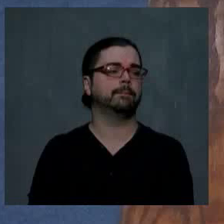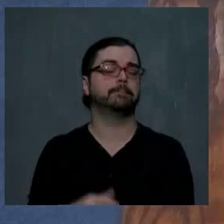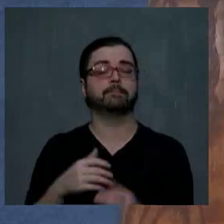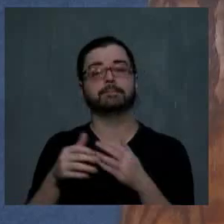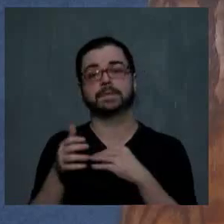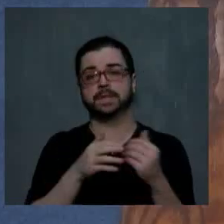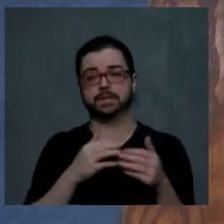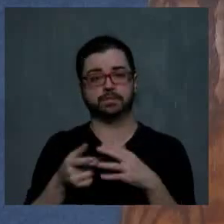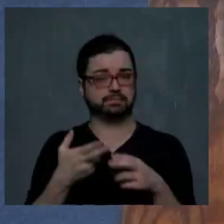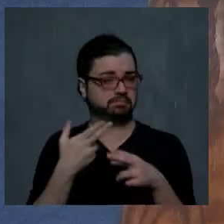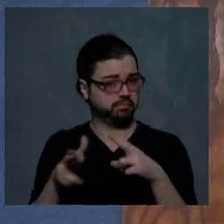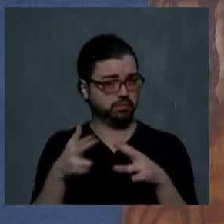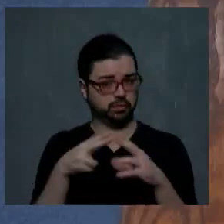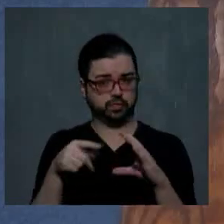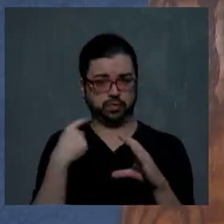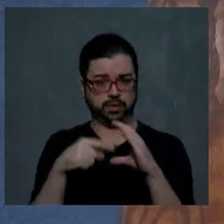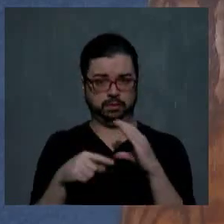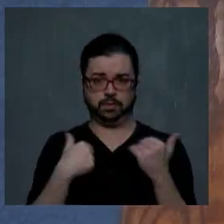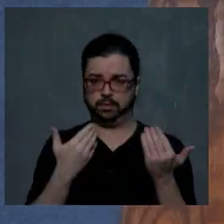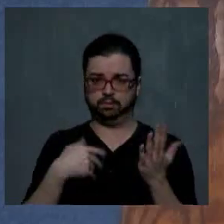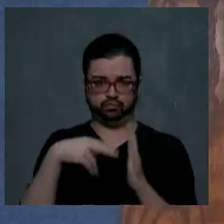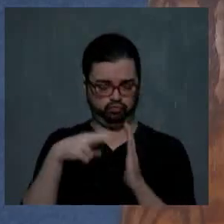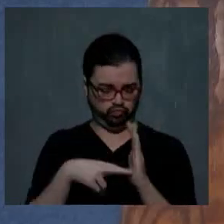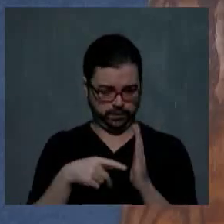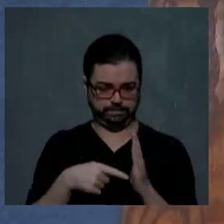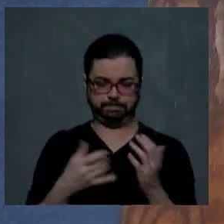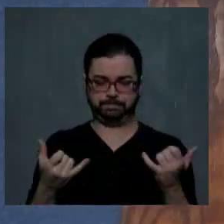Anyways, it's a short email, and let me